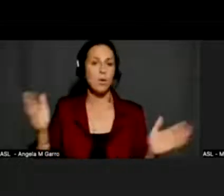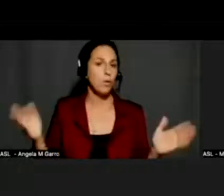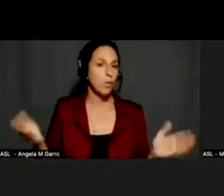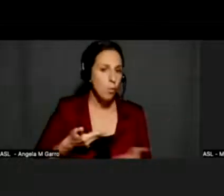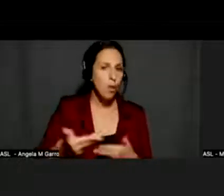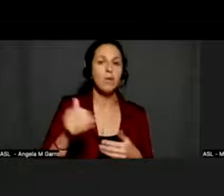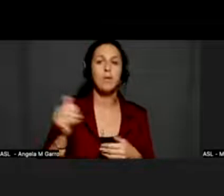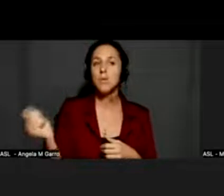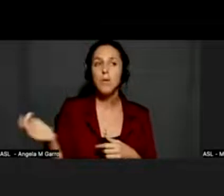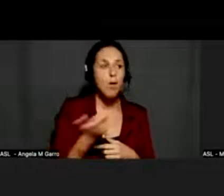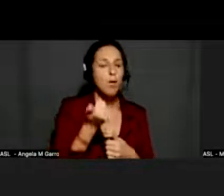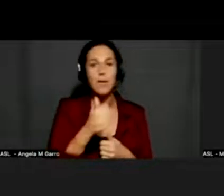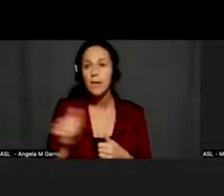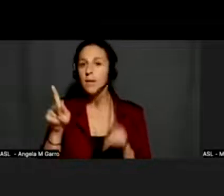for